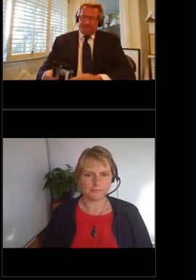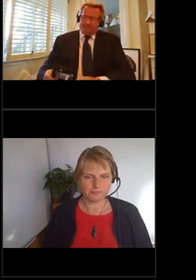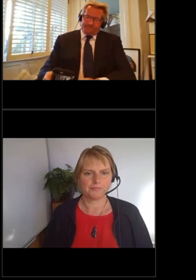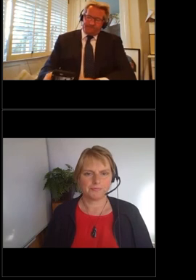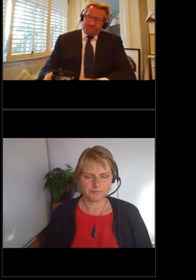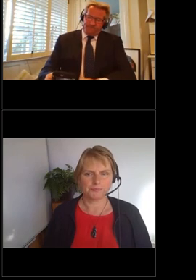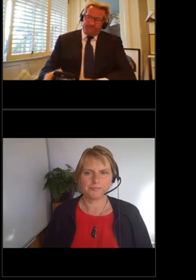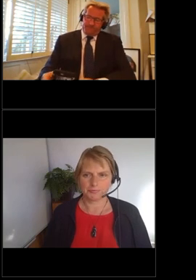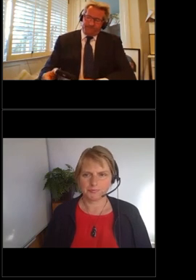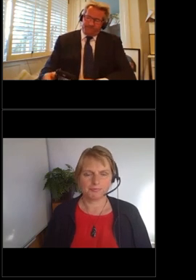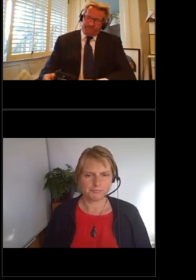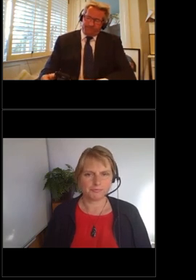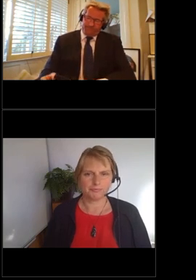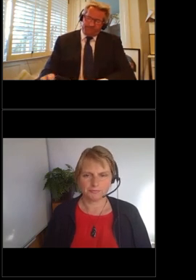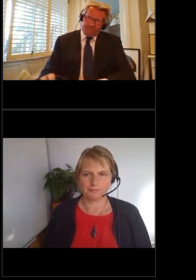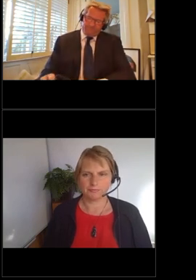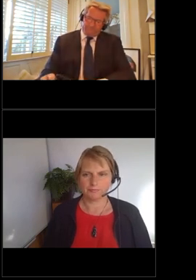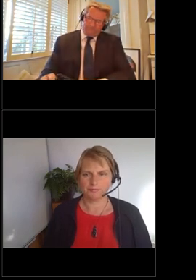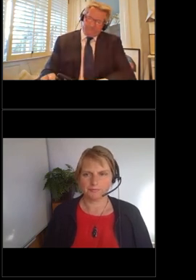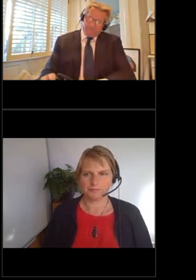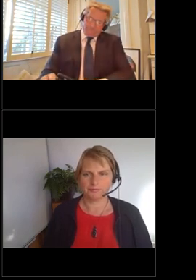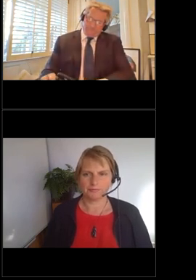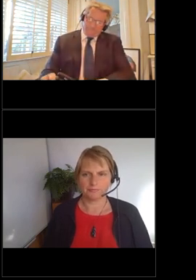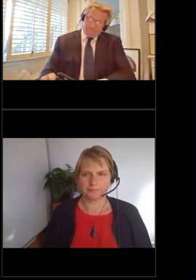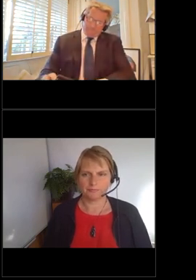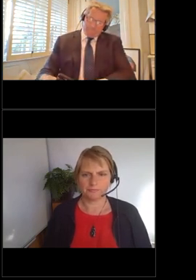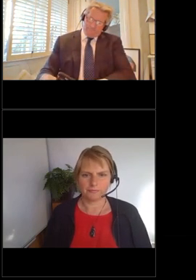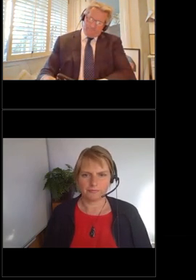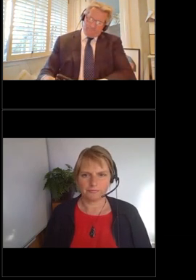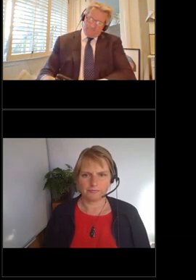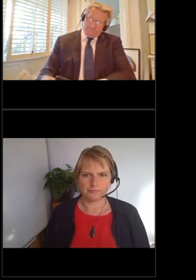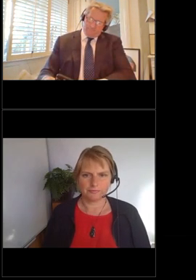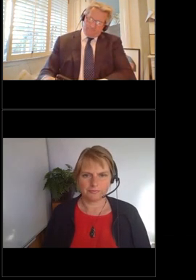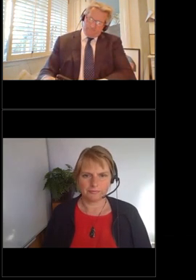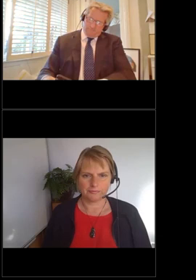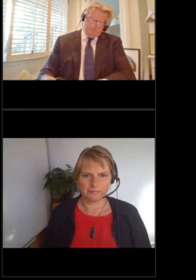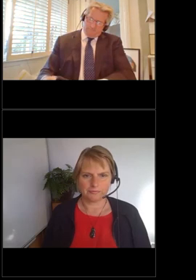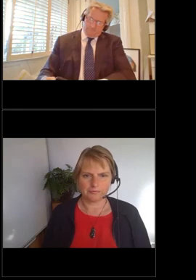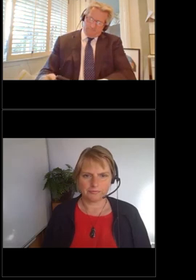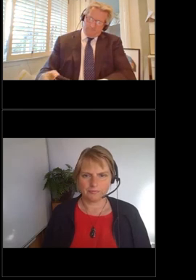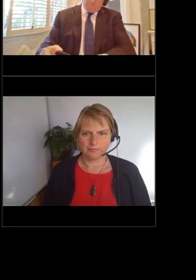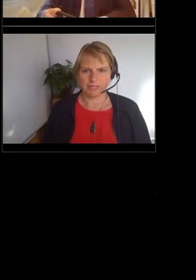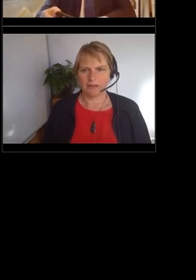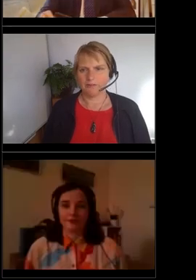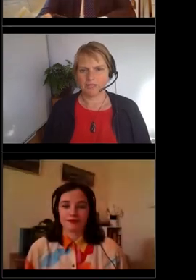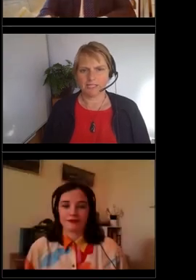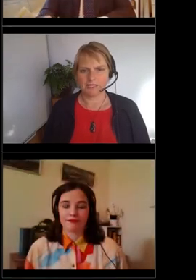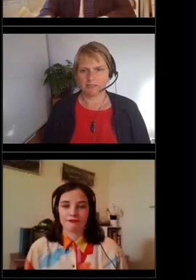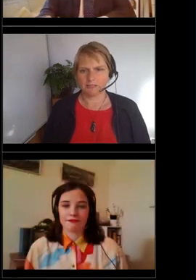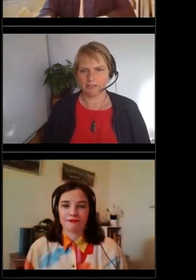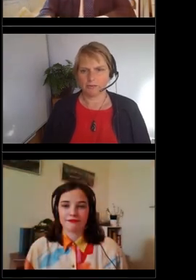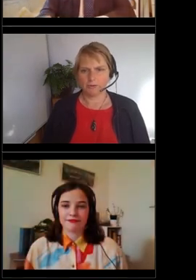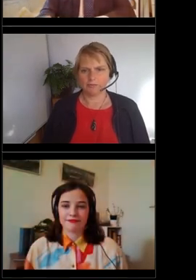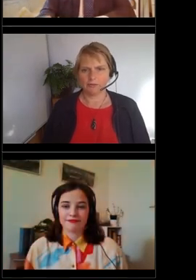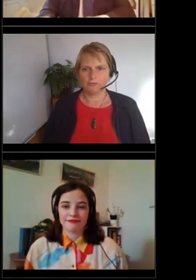feedback. So now that lots of those have come in, I'm going to close that poll for you and share the results. Oh,